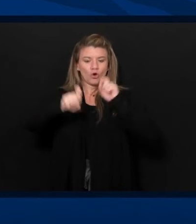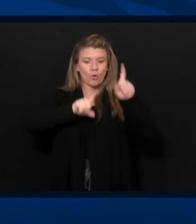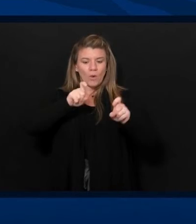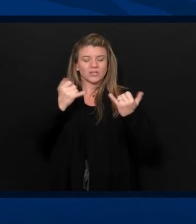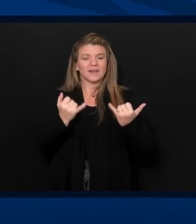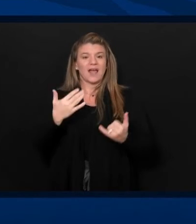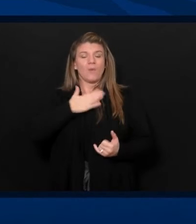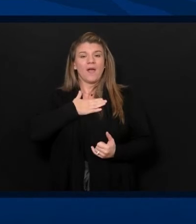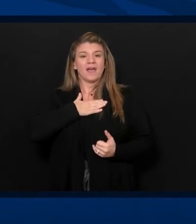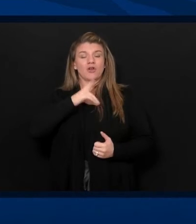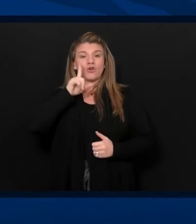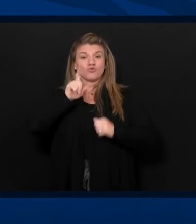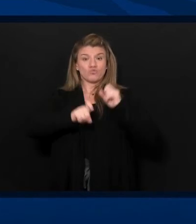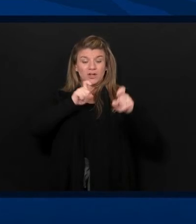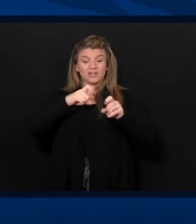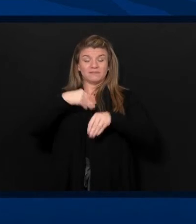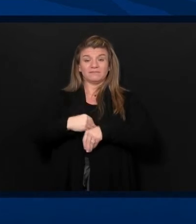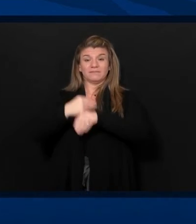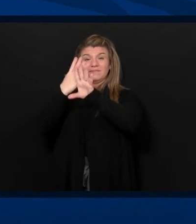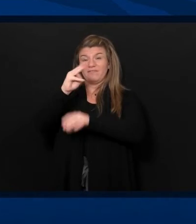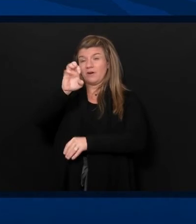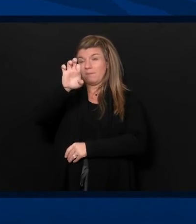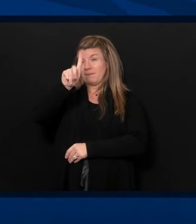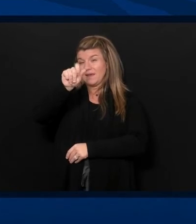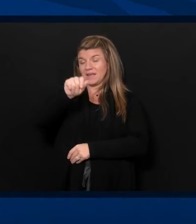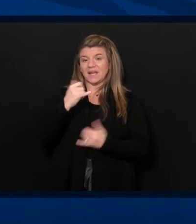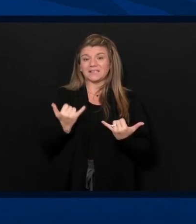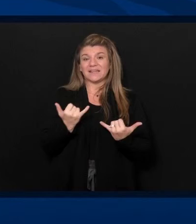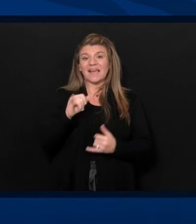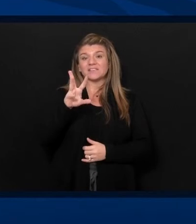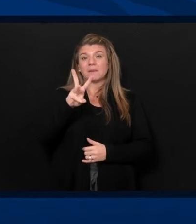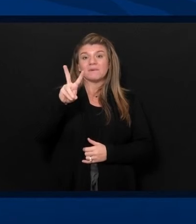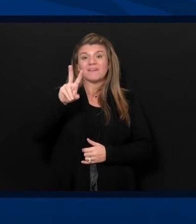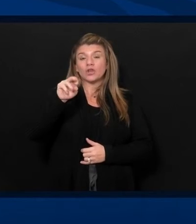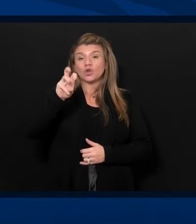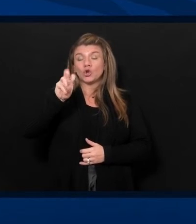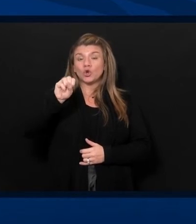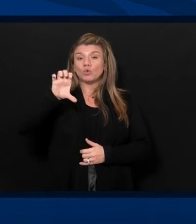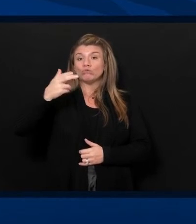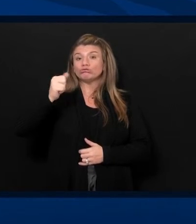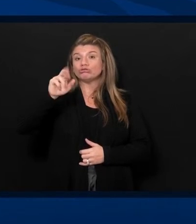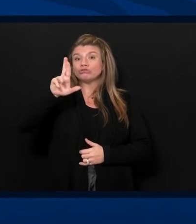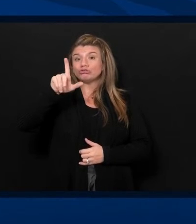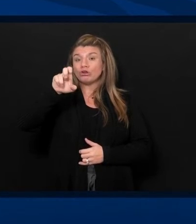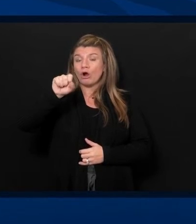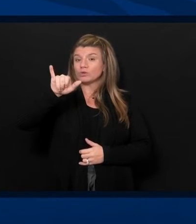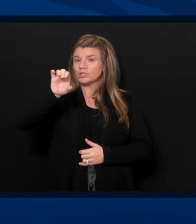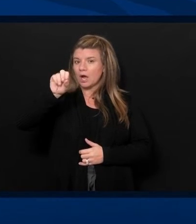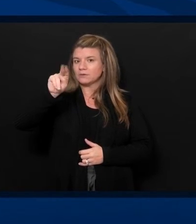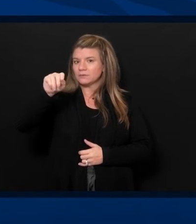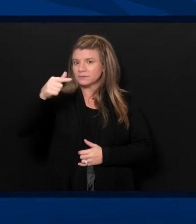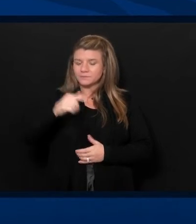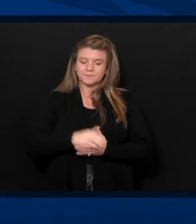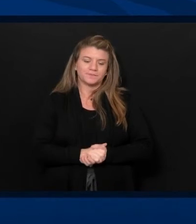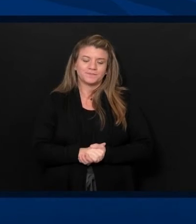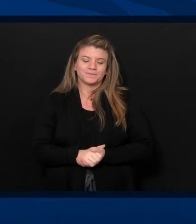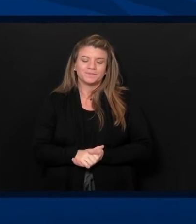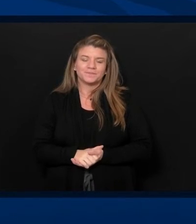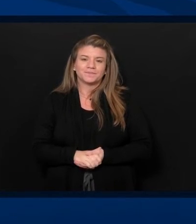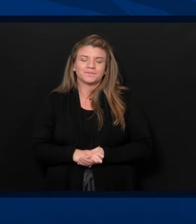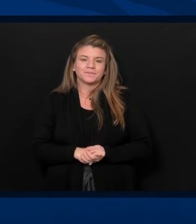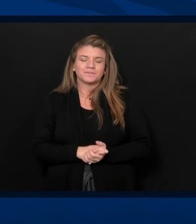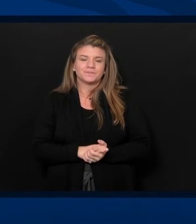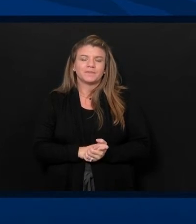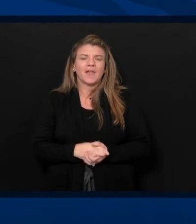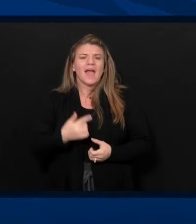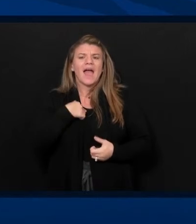questions from members of the media. The first today from Charles Young with WV News. Hi, this is Charles Young with WV News. I wanted to ask a little bit